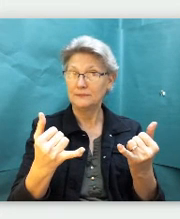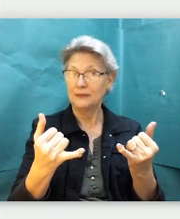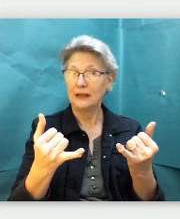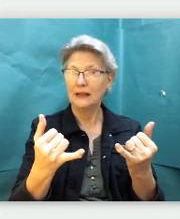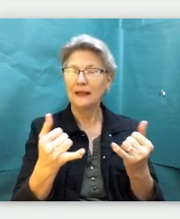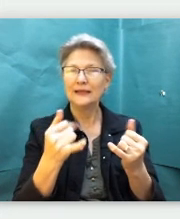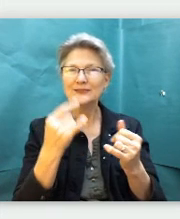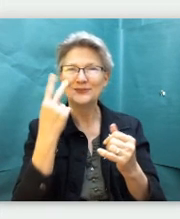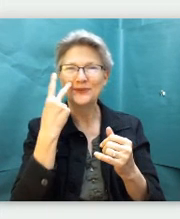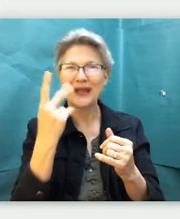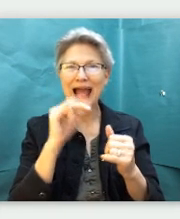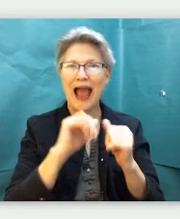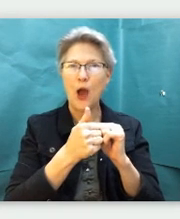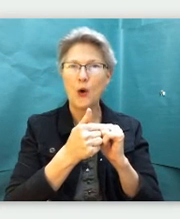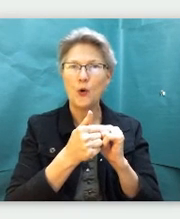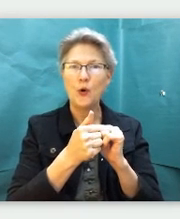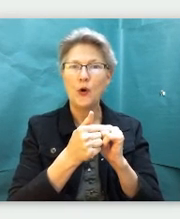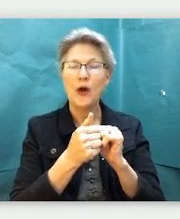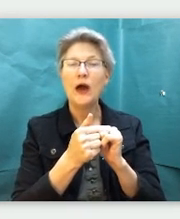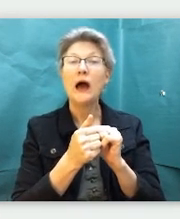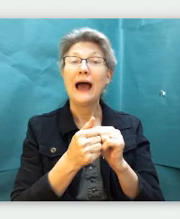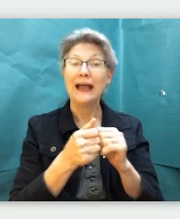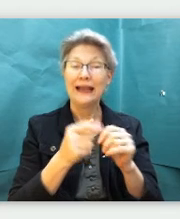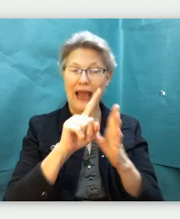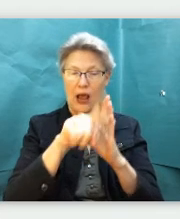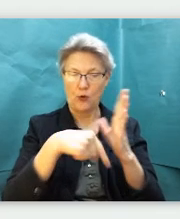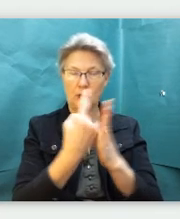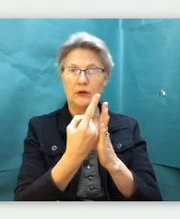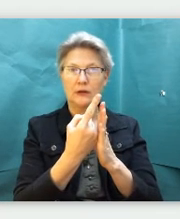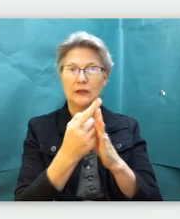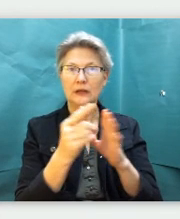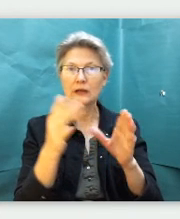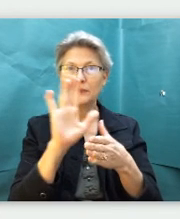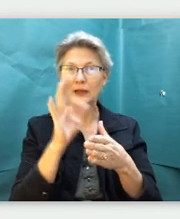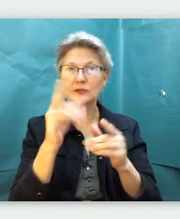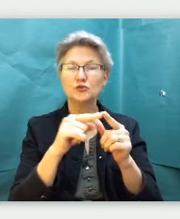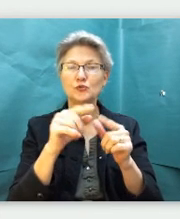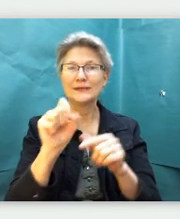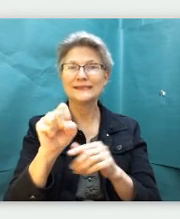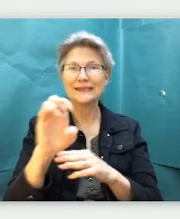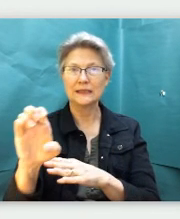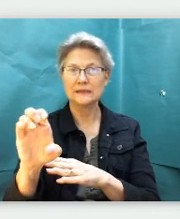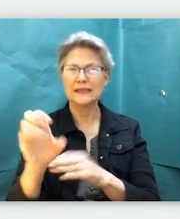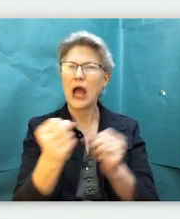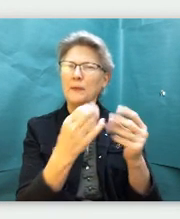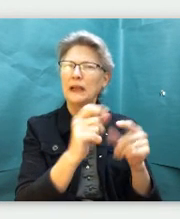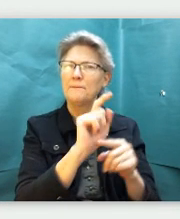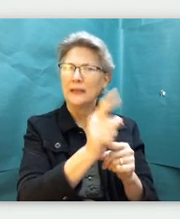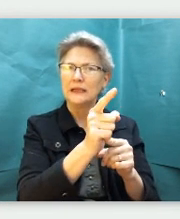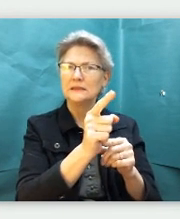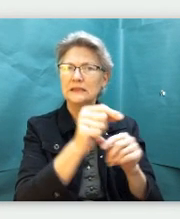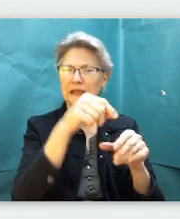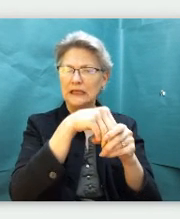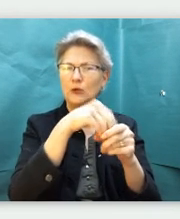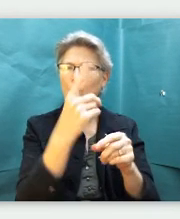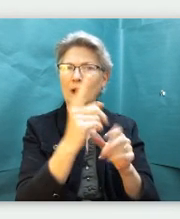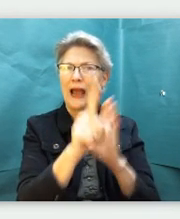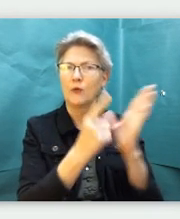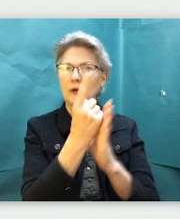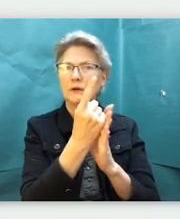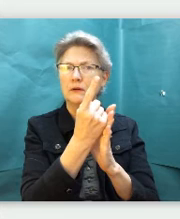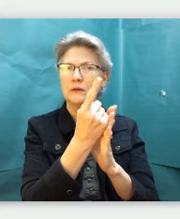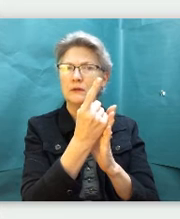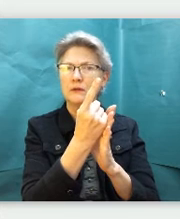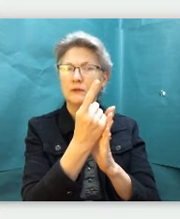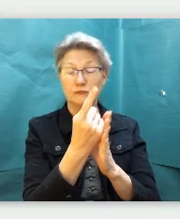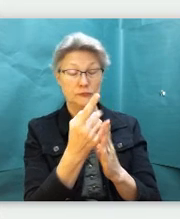Let's explore how the size of an hour compares to the size of a second. So how many minutes are in an hour?